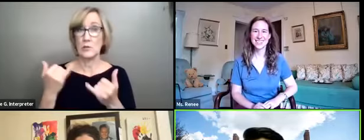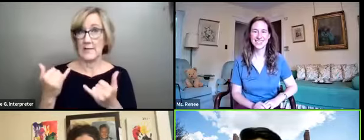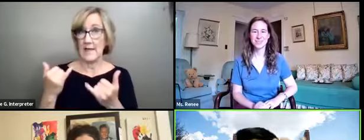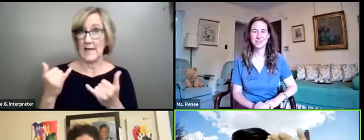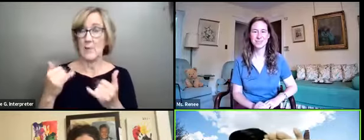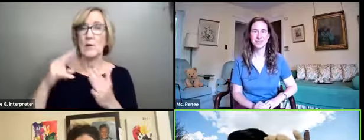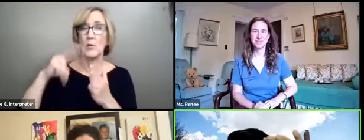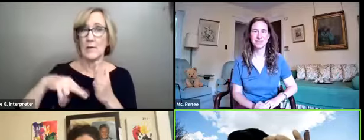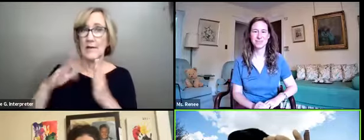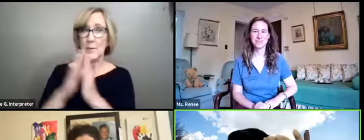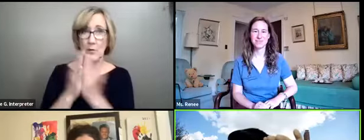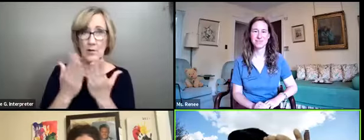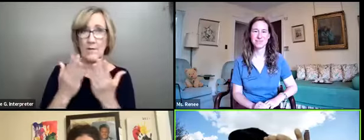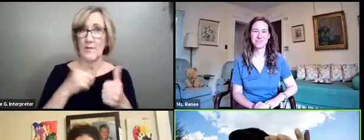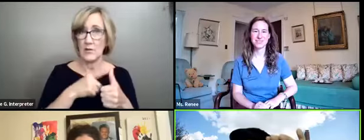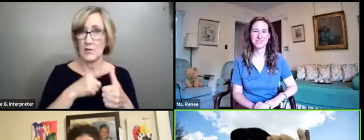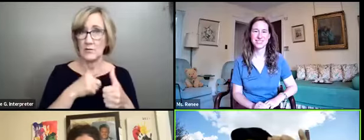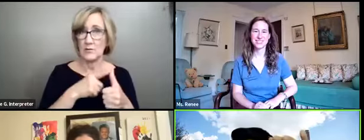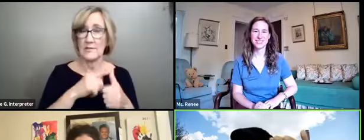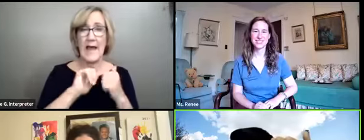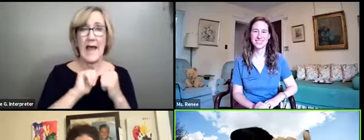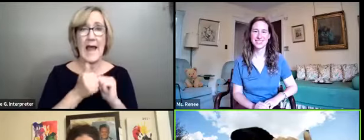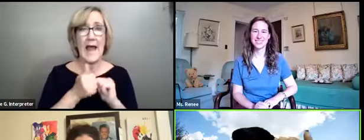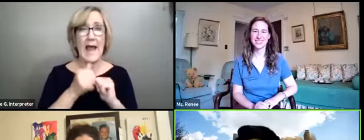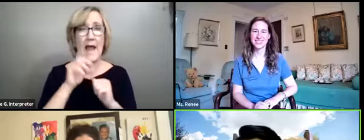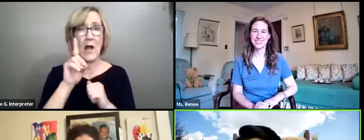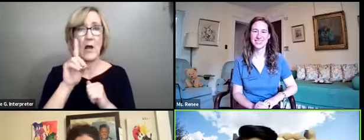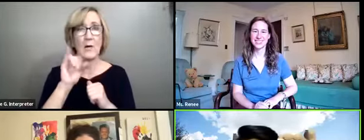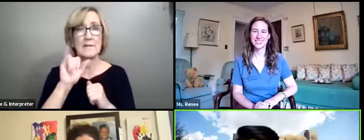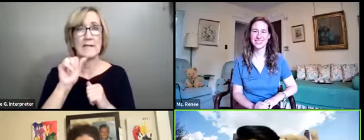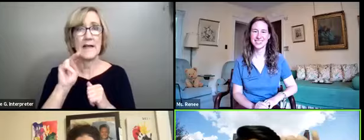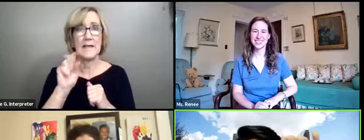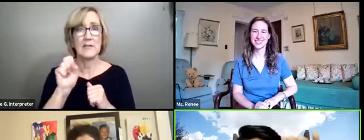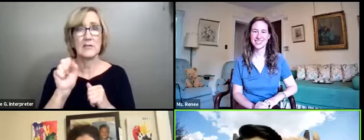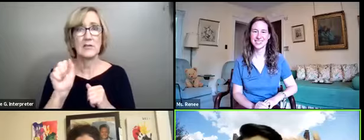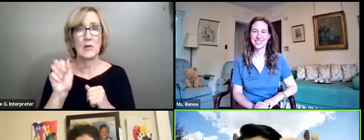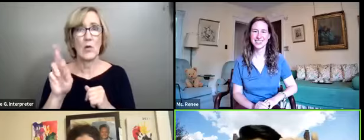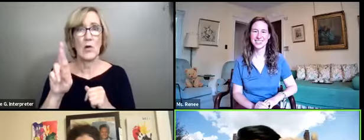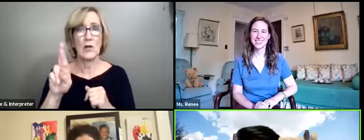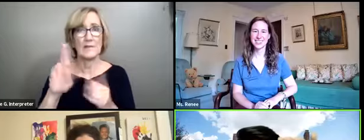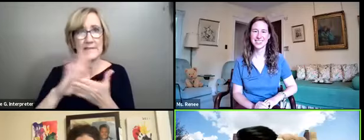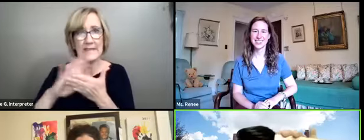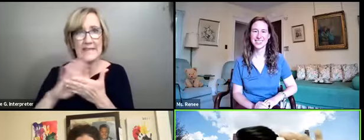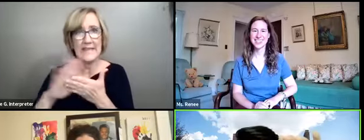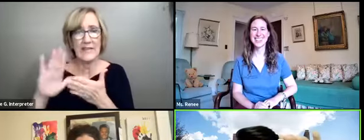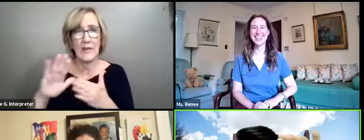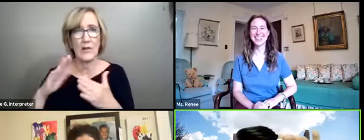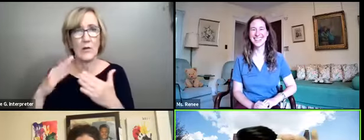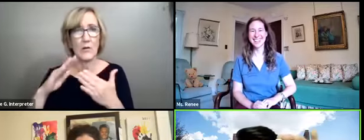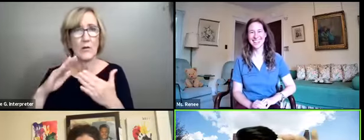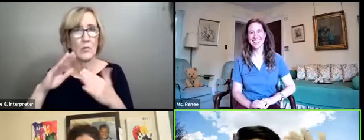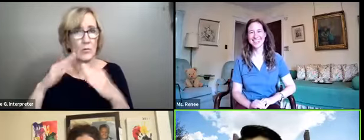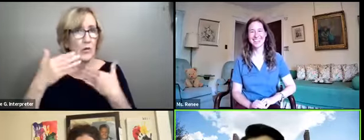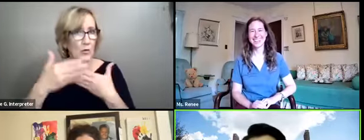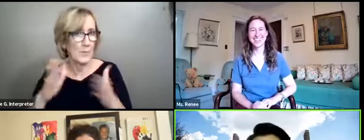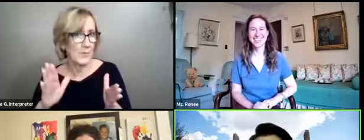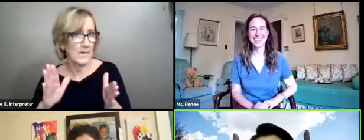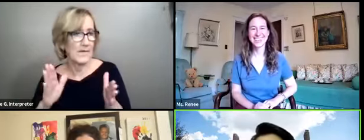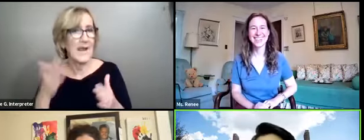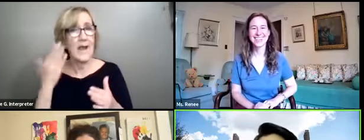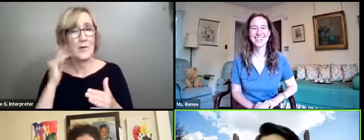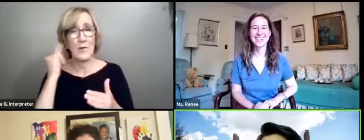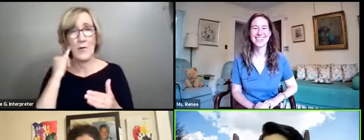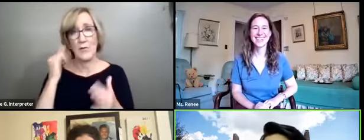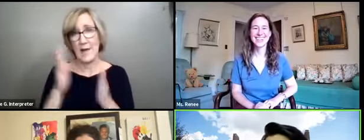our book, How Dinosaurs Clean Their Rooms. So I don't know if you've ever asked that question, but if you have, we're going to answer that